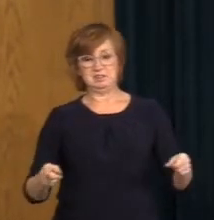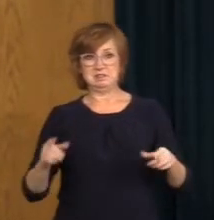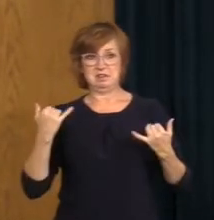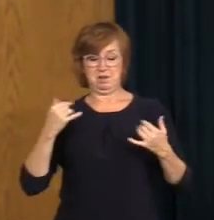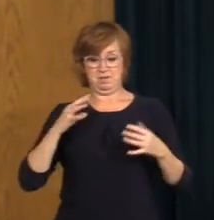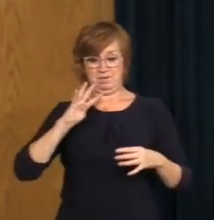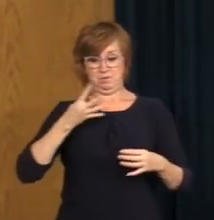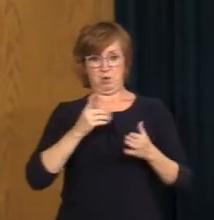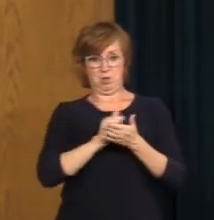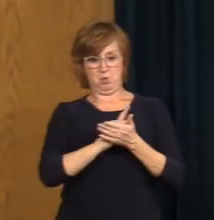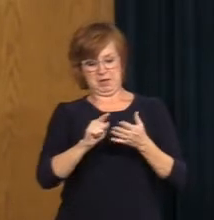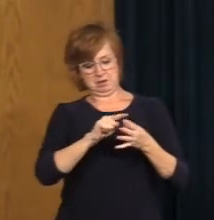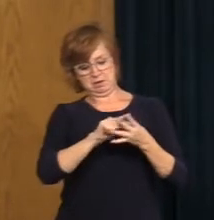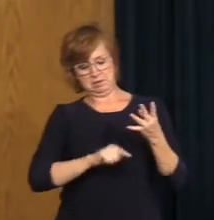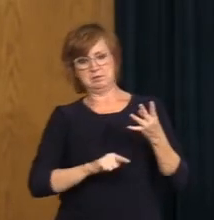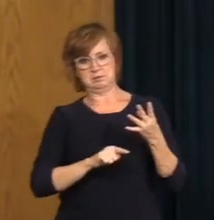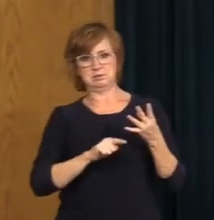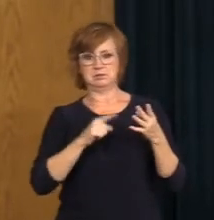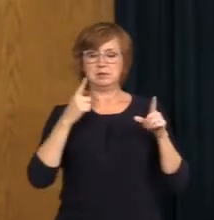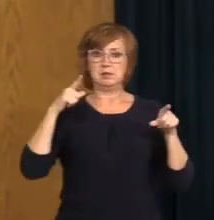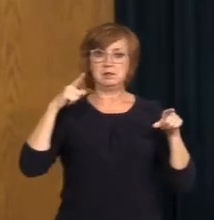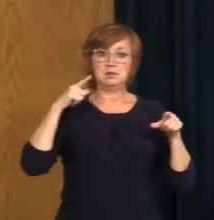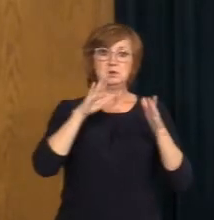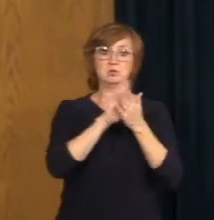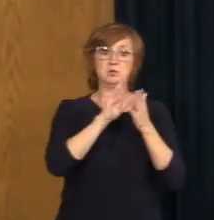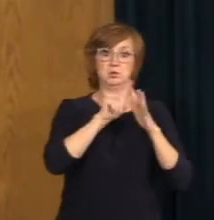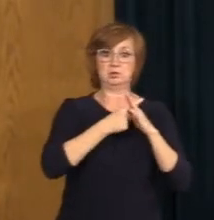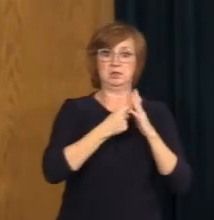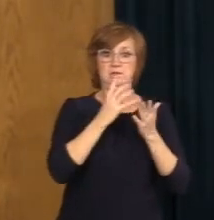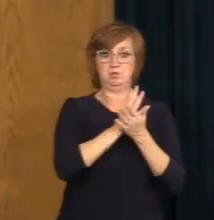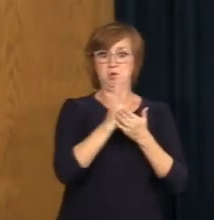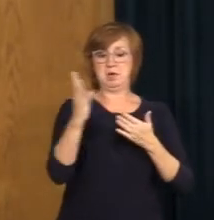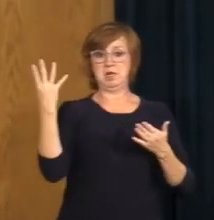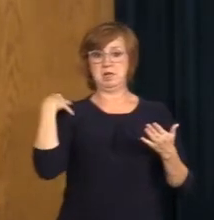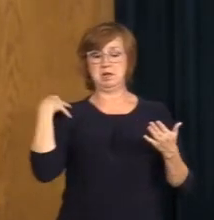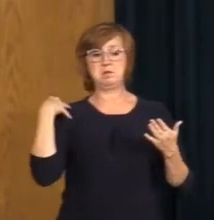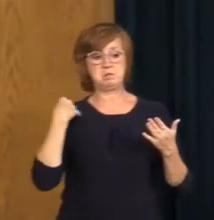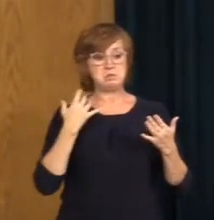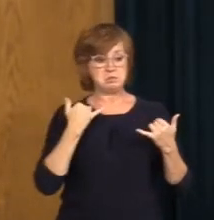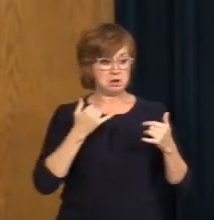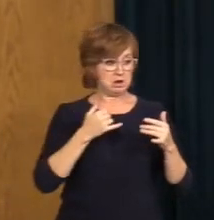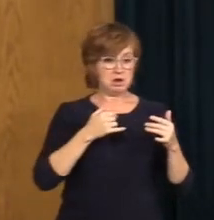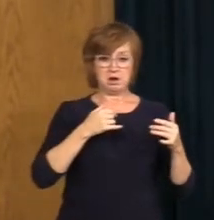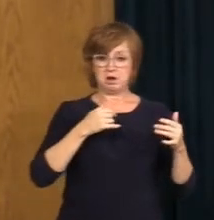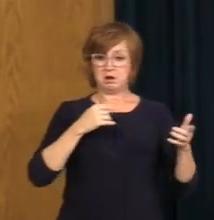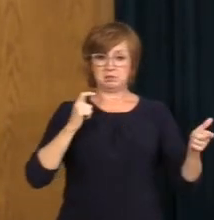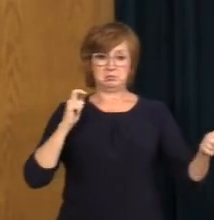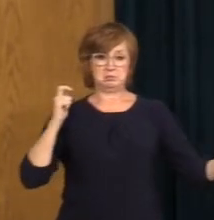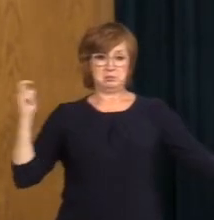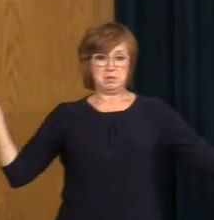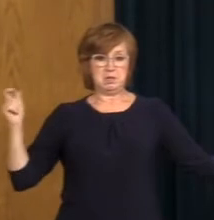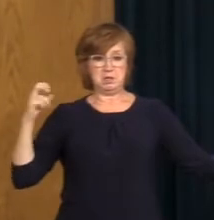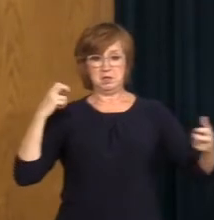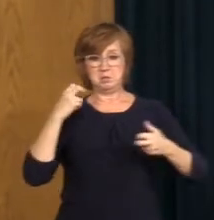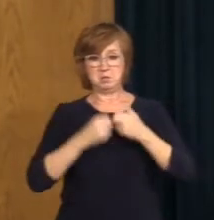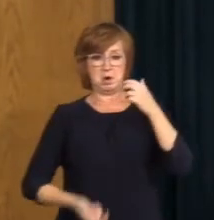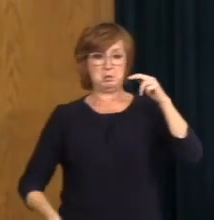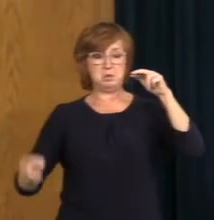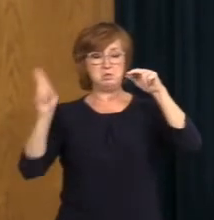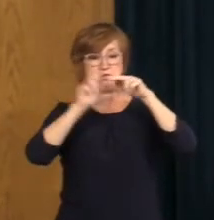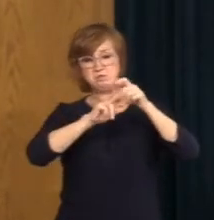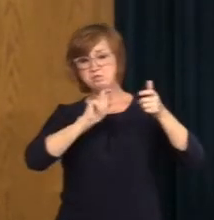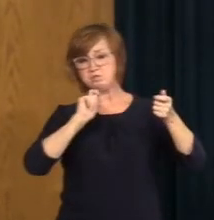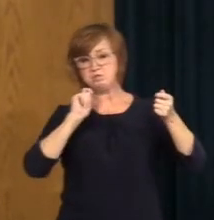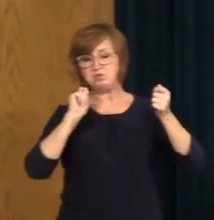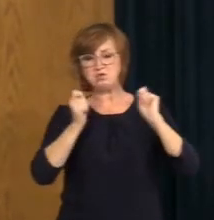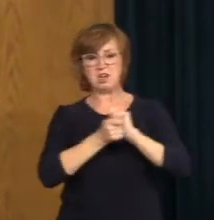reopening. There has been nothing unexpected, and from what I've heard, things are working quite well. But it's important that